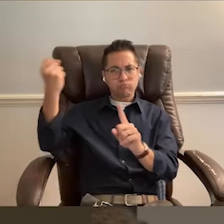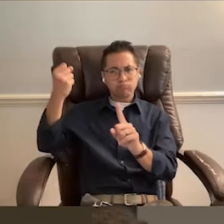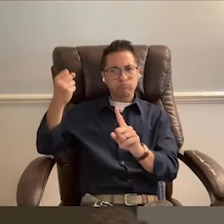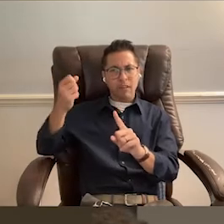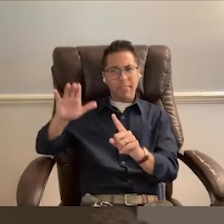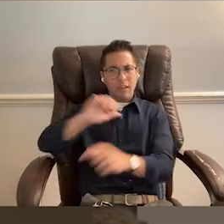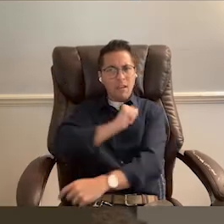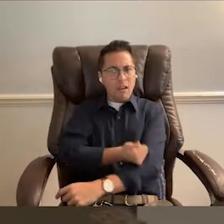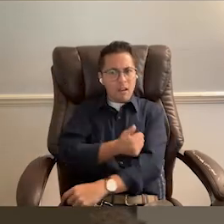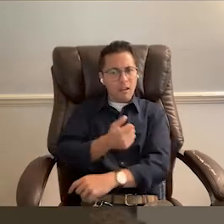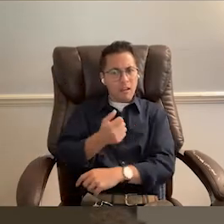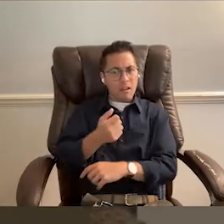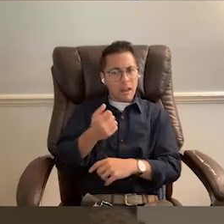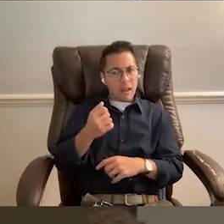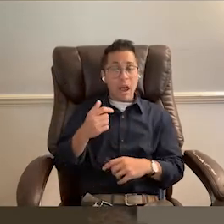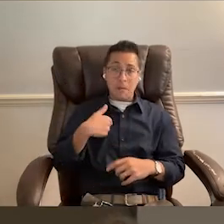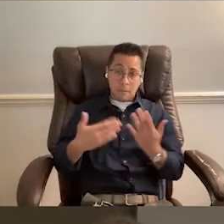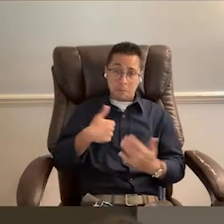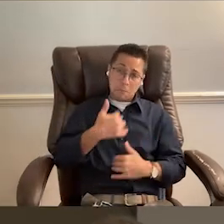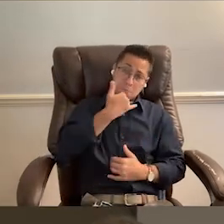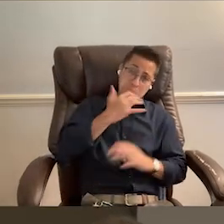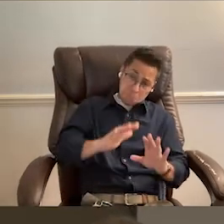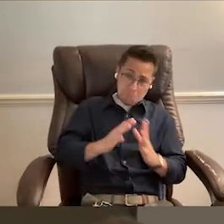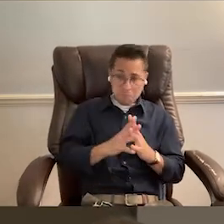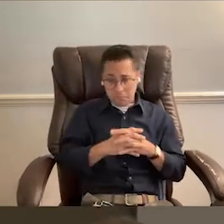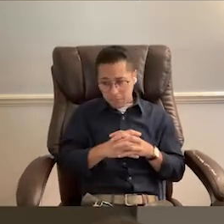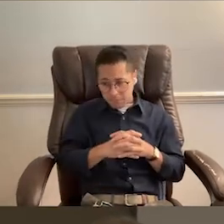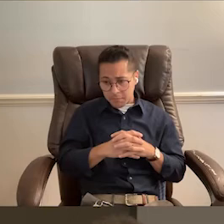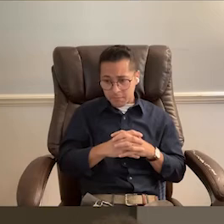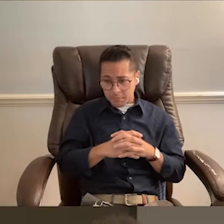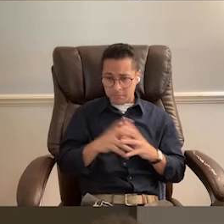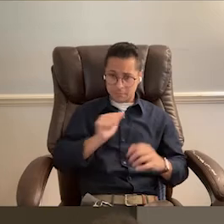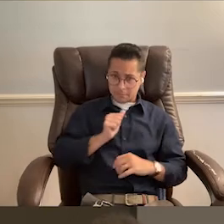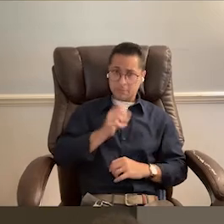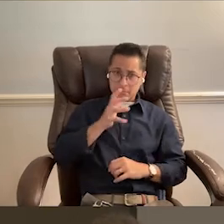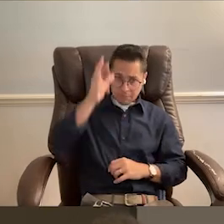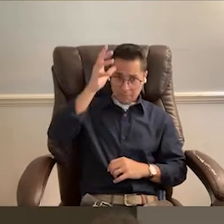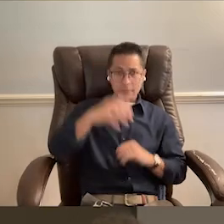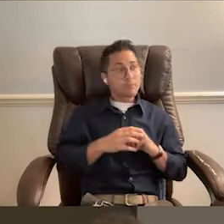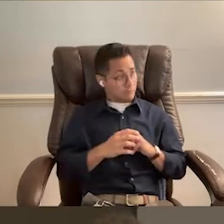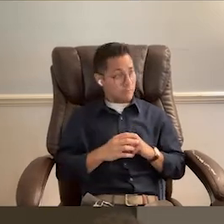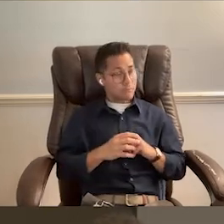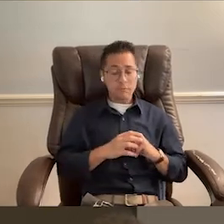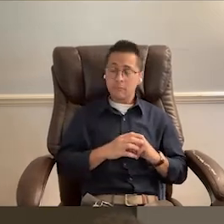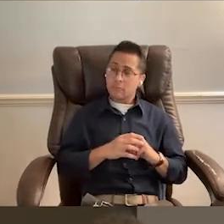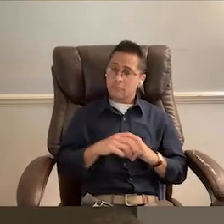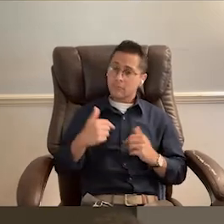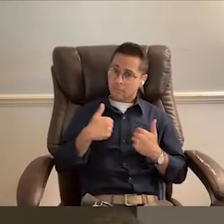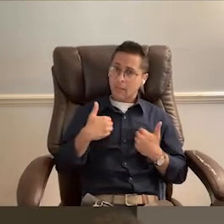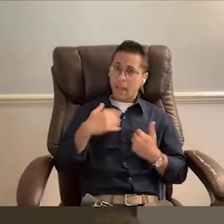then you take the parenthood away from being a parent when you do that. So and I might be wrong on this,